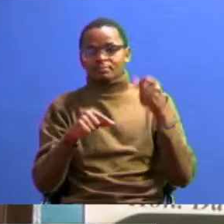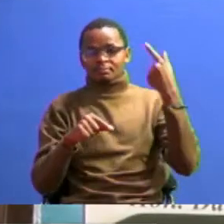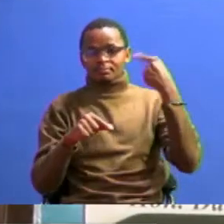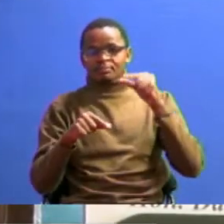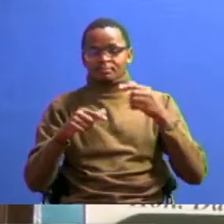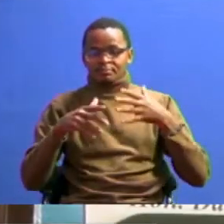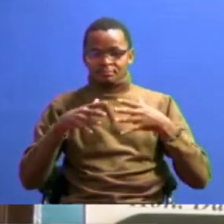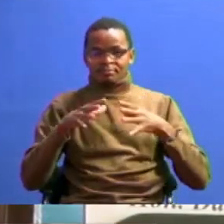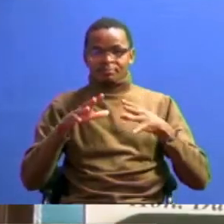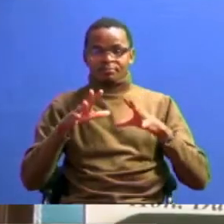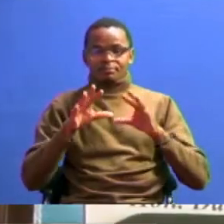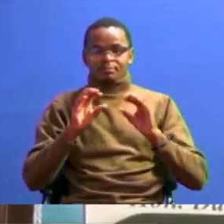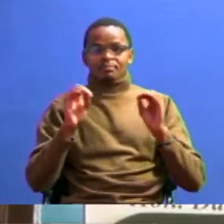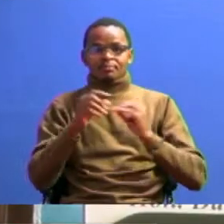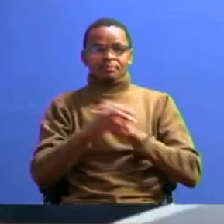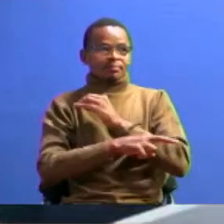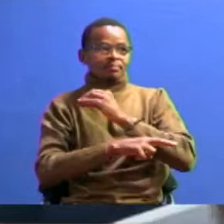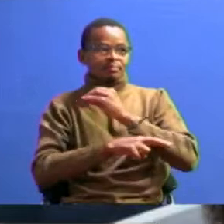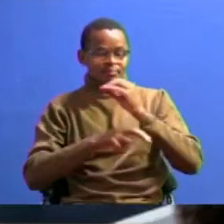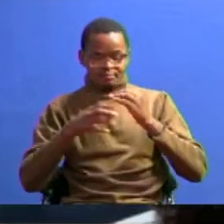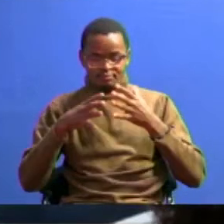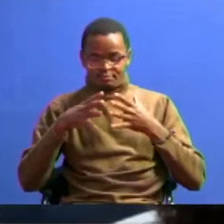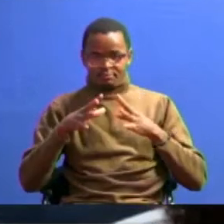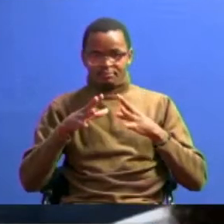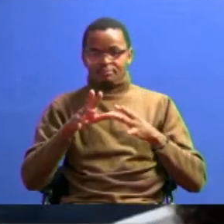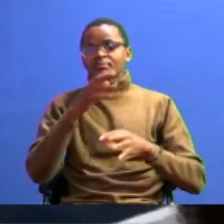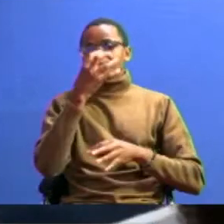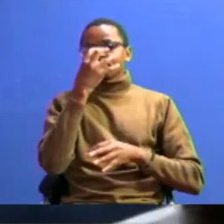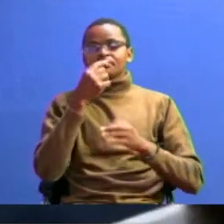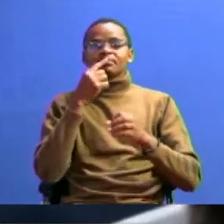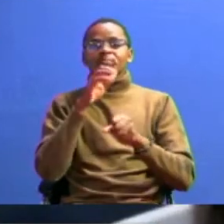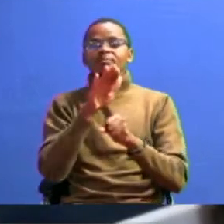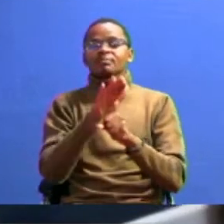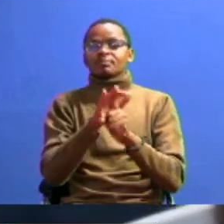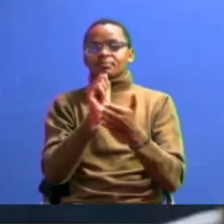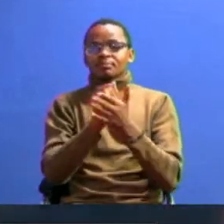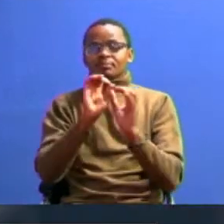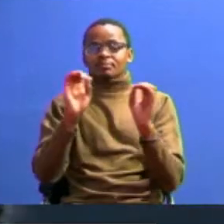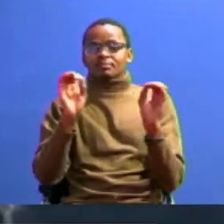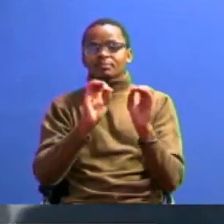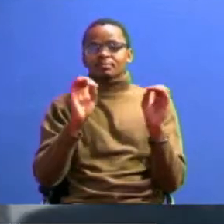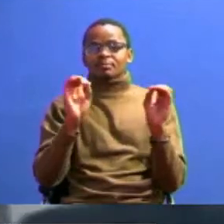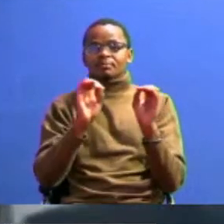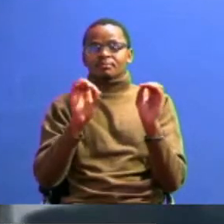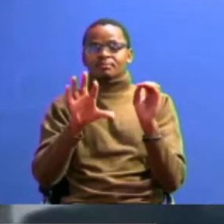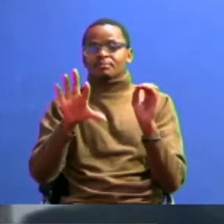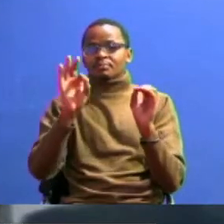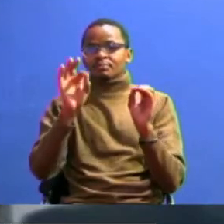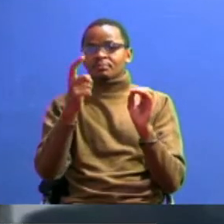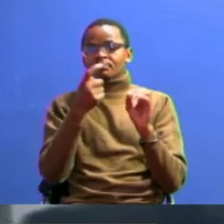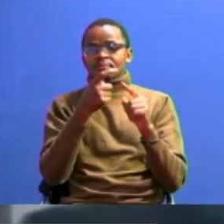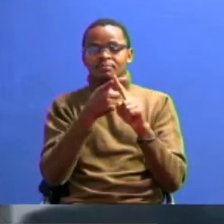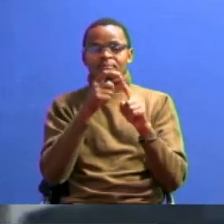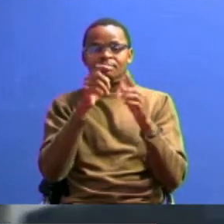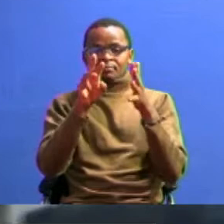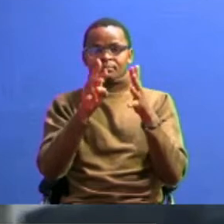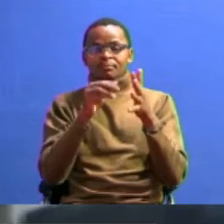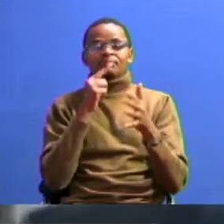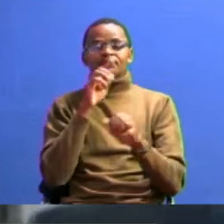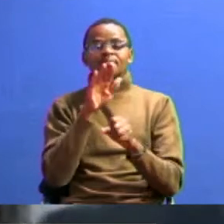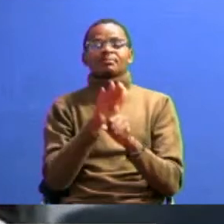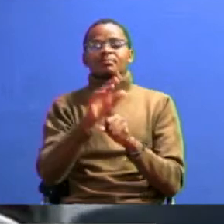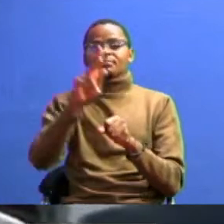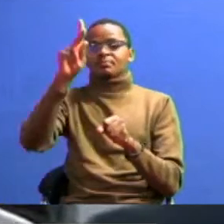wanataka kuwepa na pesa ya wananchi. Ruto assured Kenyans that nobody will steal even a penny from them, promising